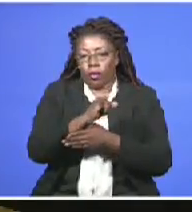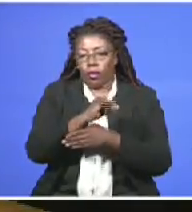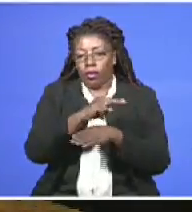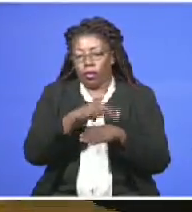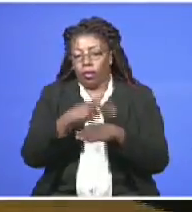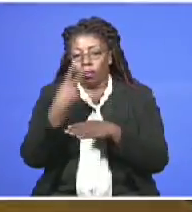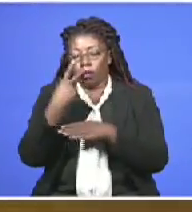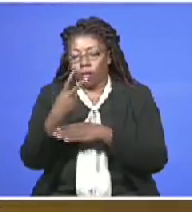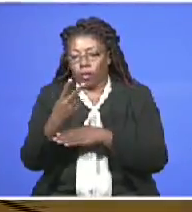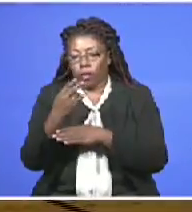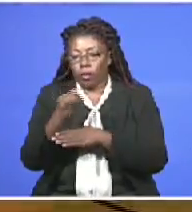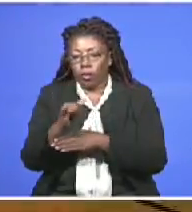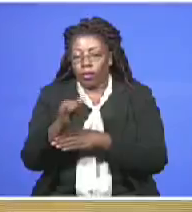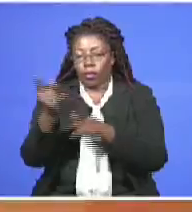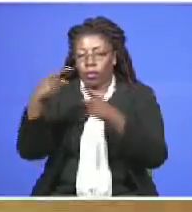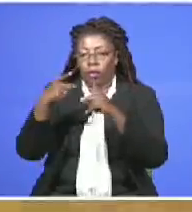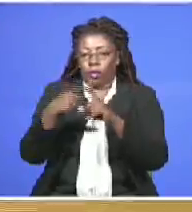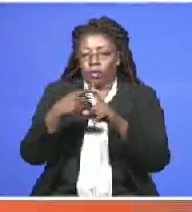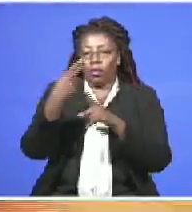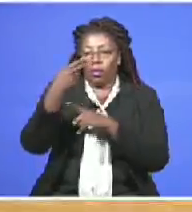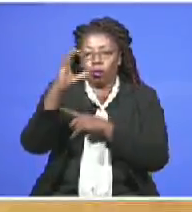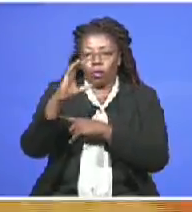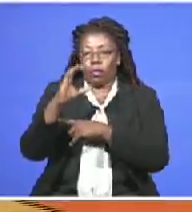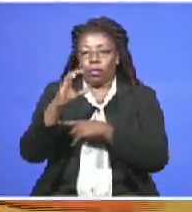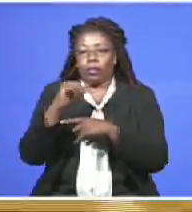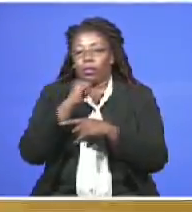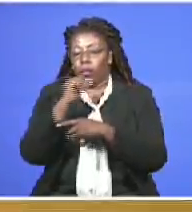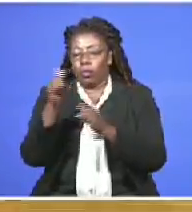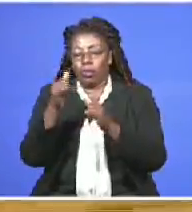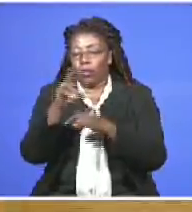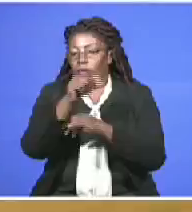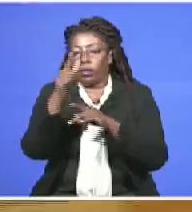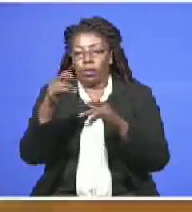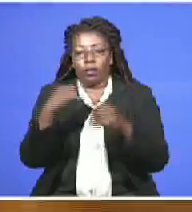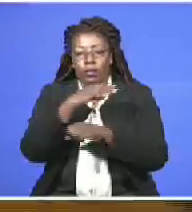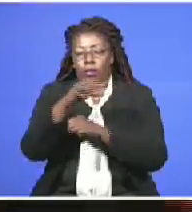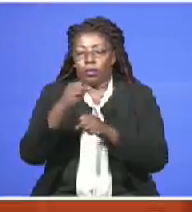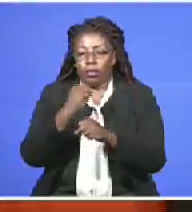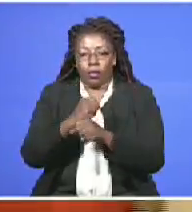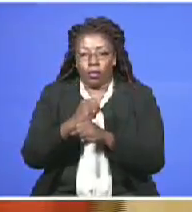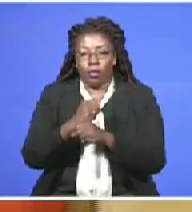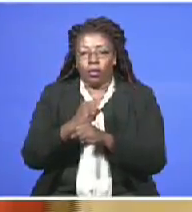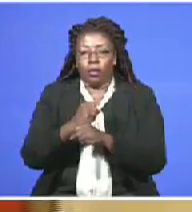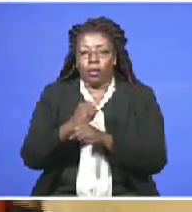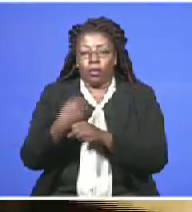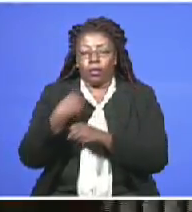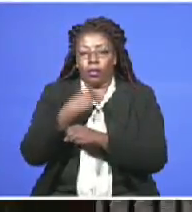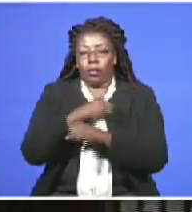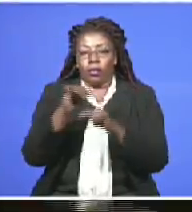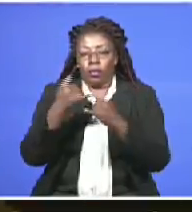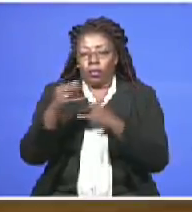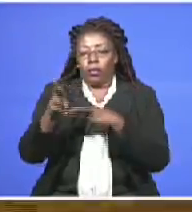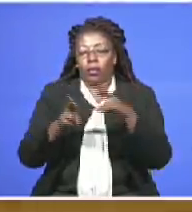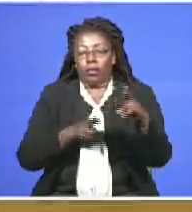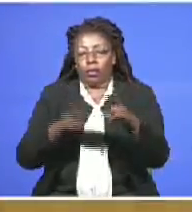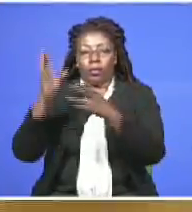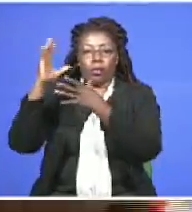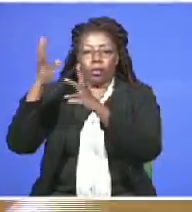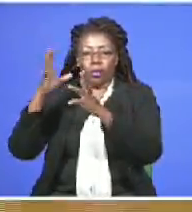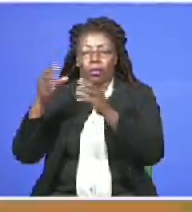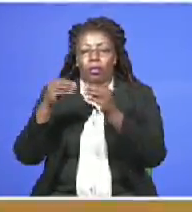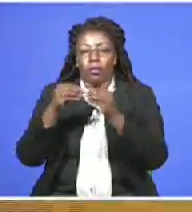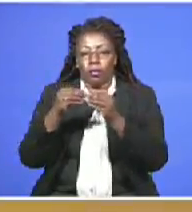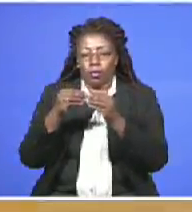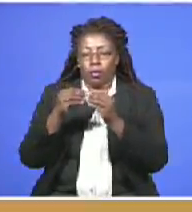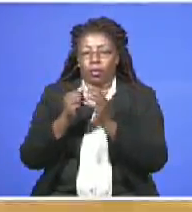they're looking. We come to Hugh Campbell, and we ain't come to play with nobody this year. I gotta get my starters to play more controlled basketball. Gotta sell